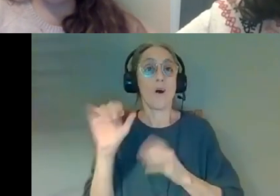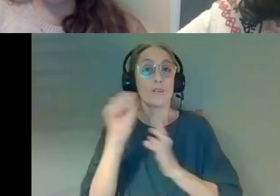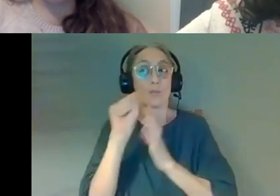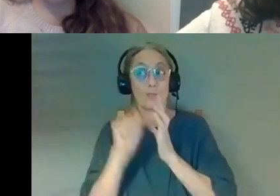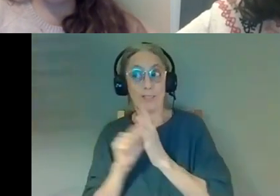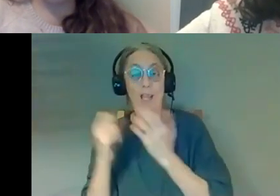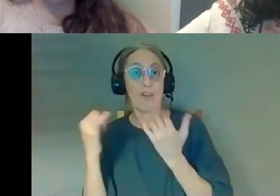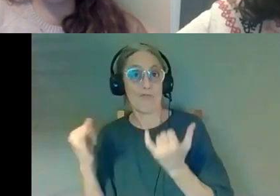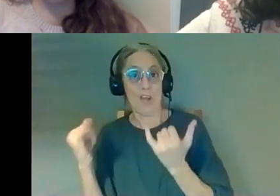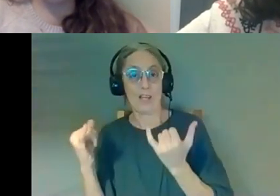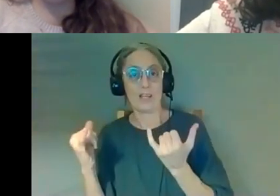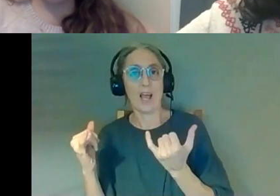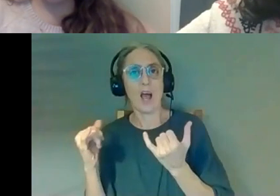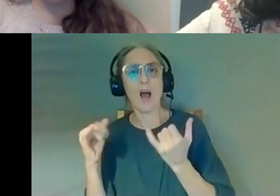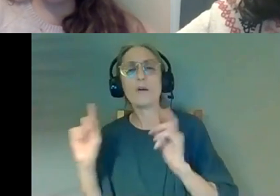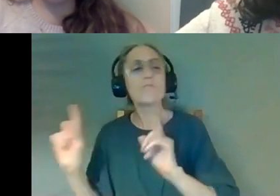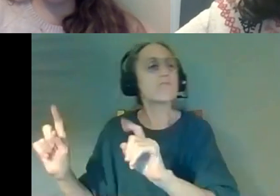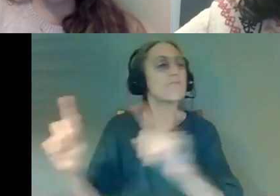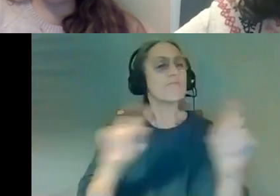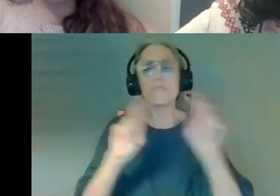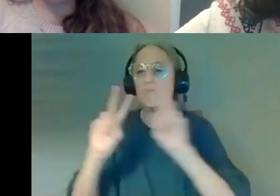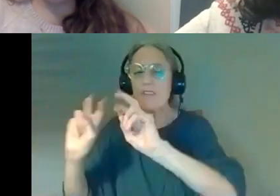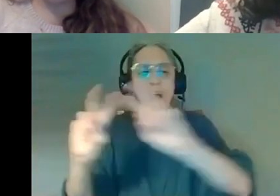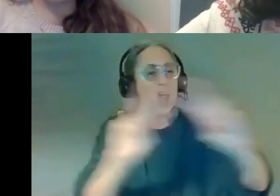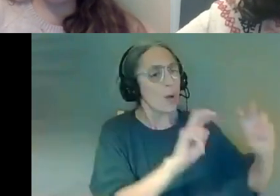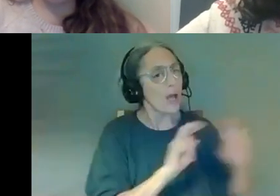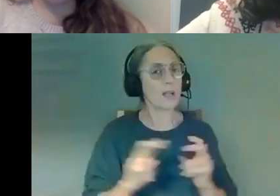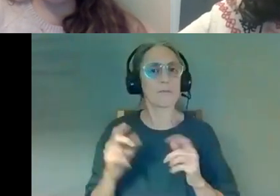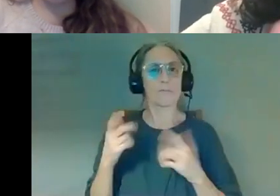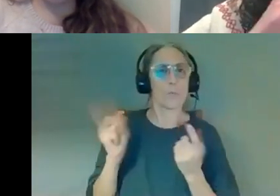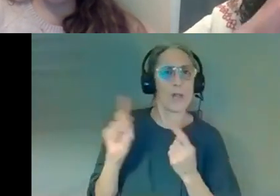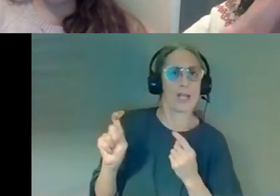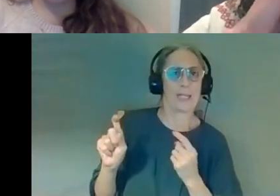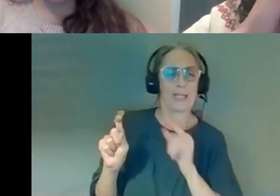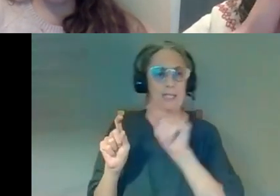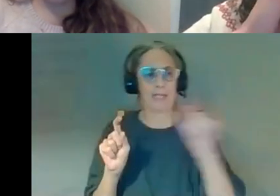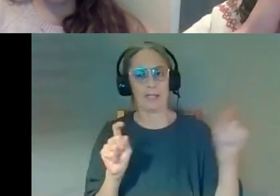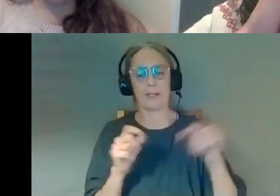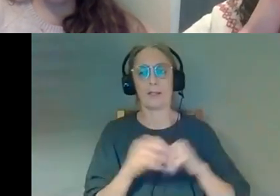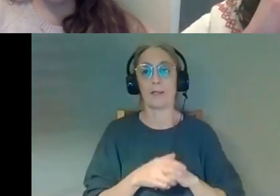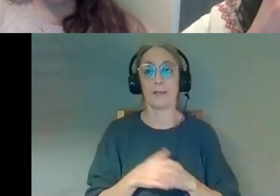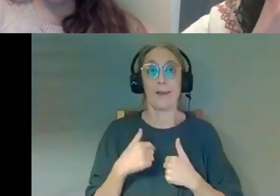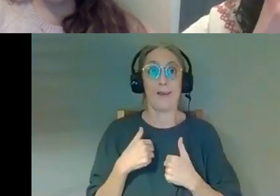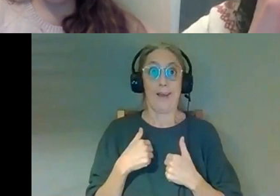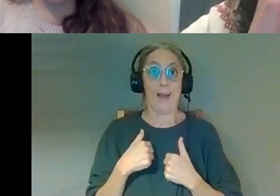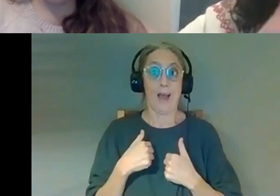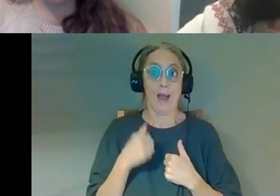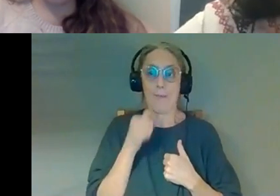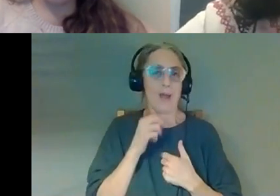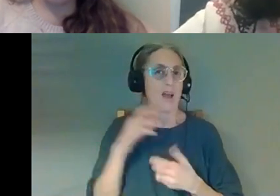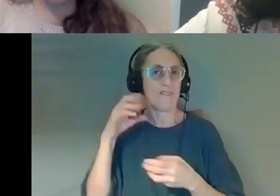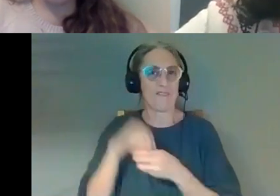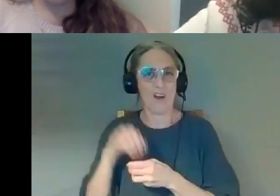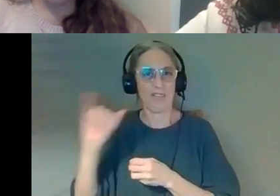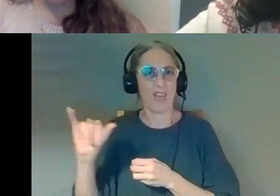process. And so I'm not real close to that whole shepherding